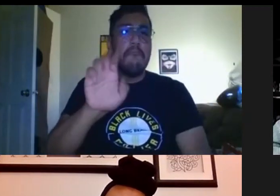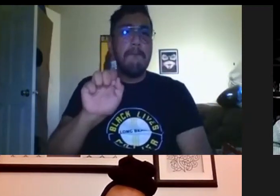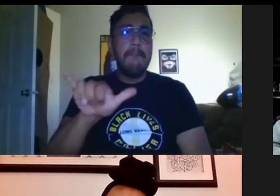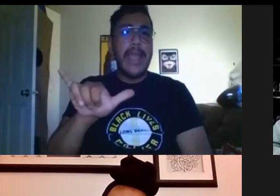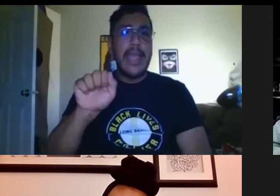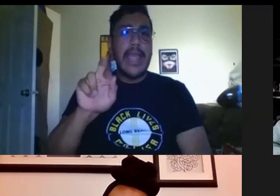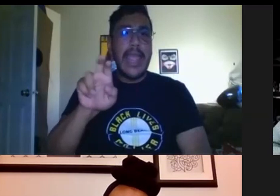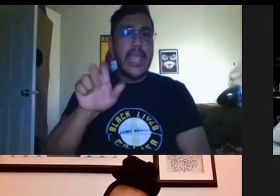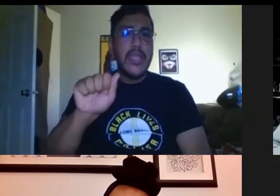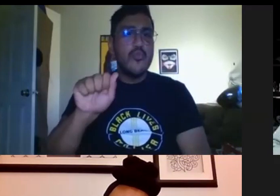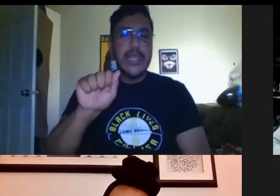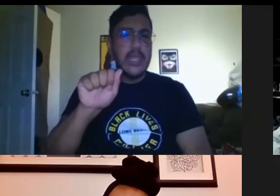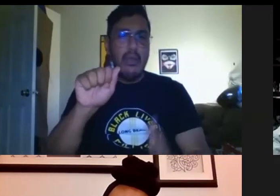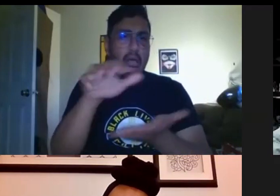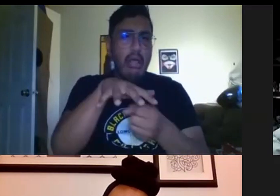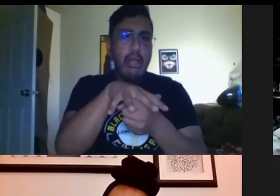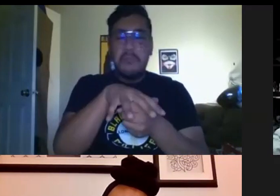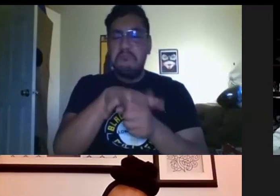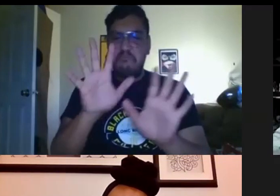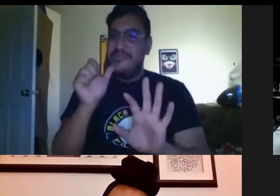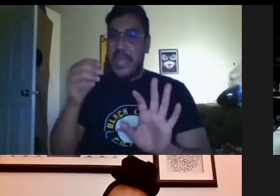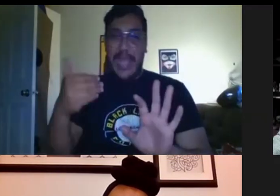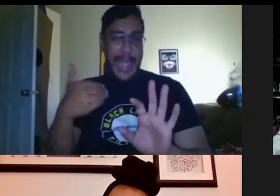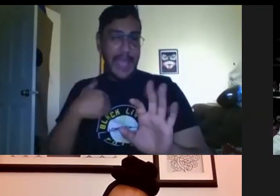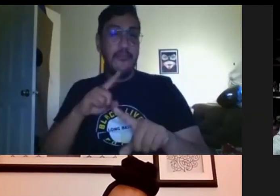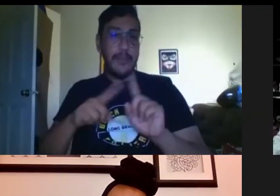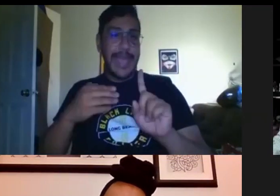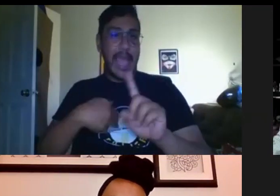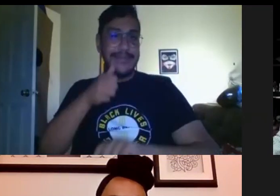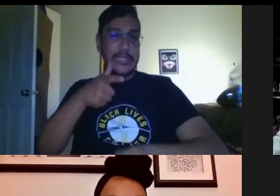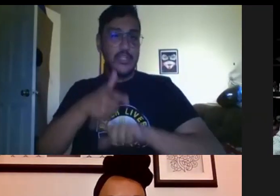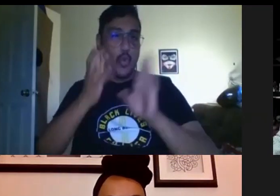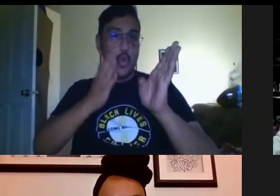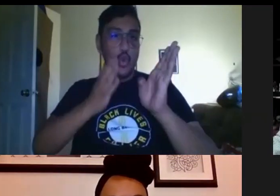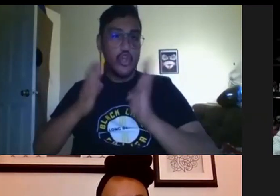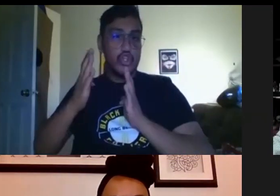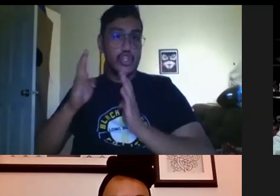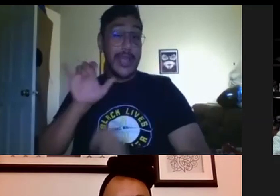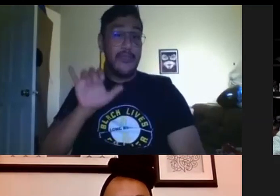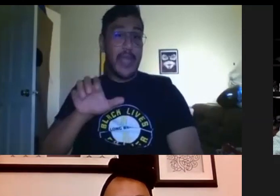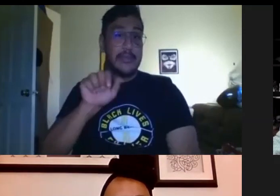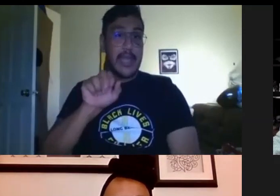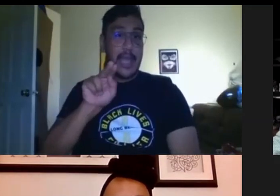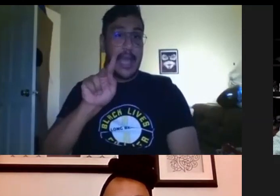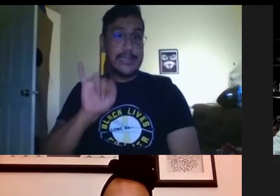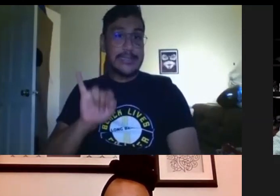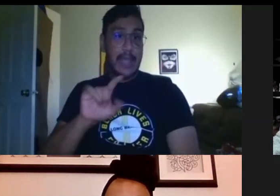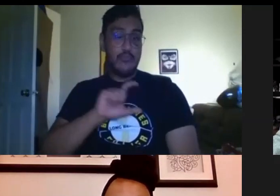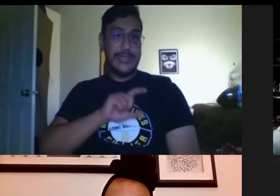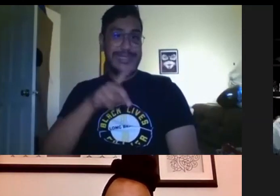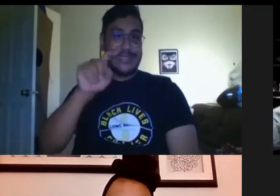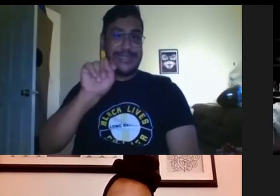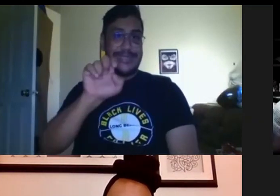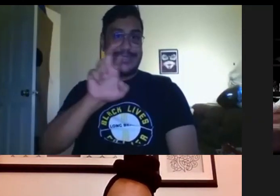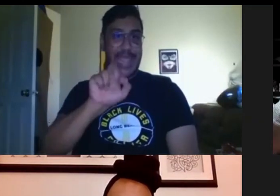Area chapter, but we have a Bay Area sister organization, and that's the Anti-Police Terror Project. We get